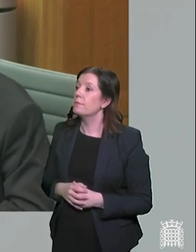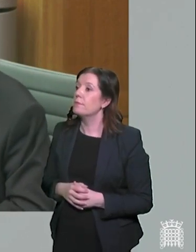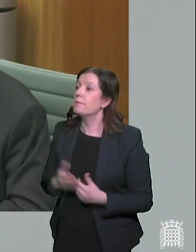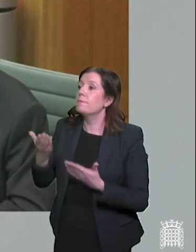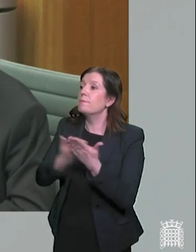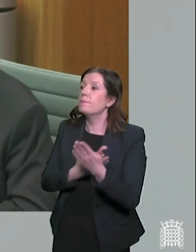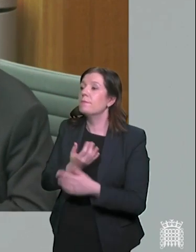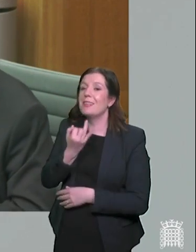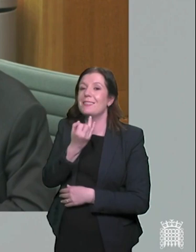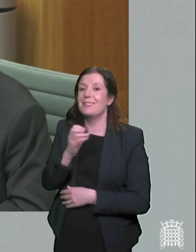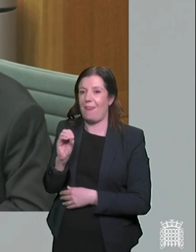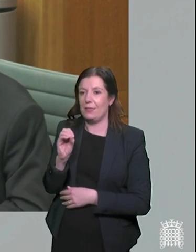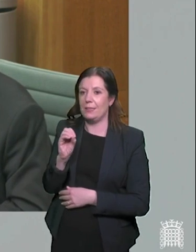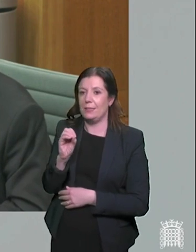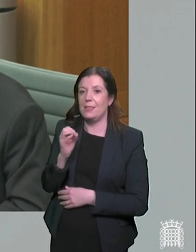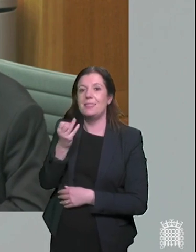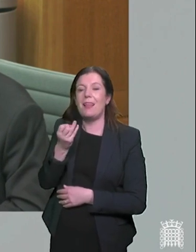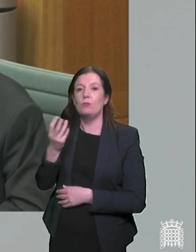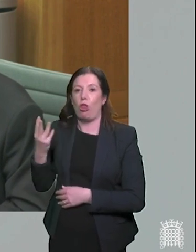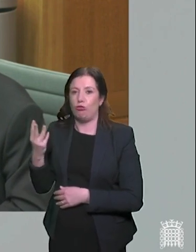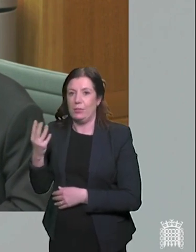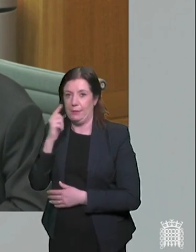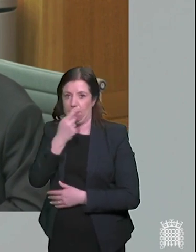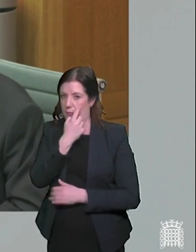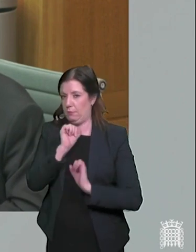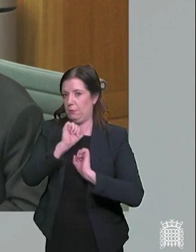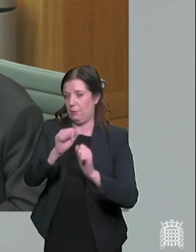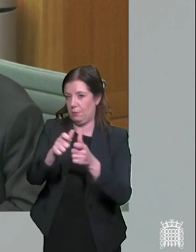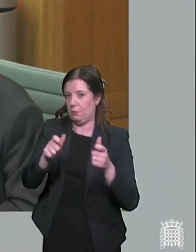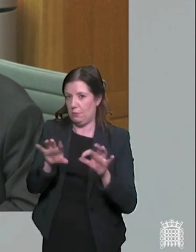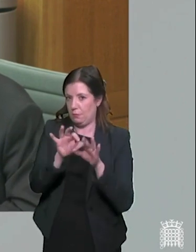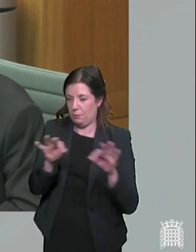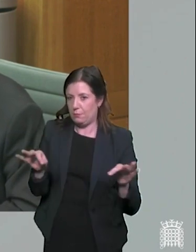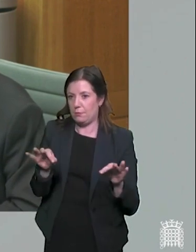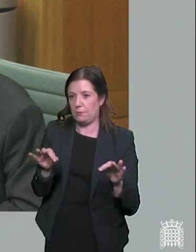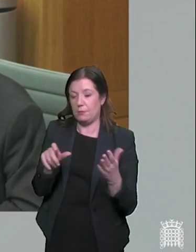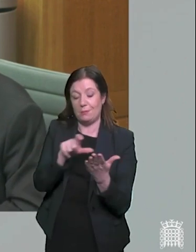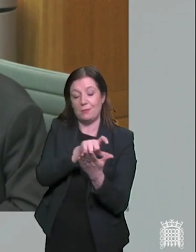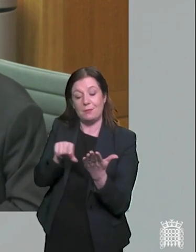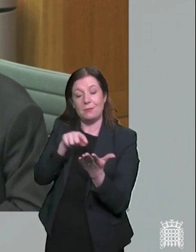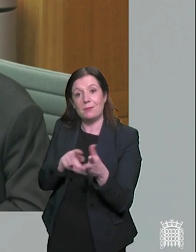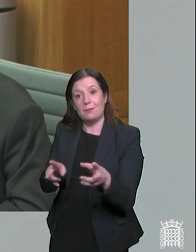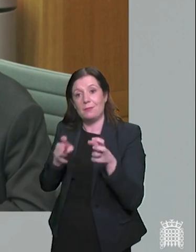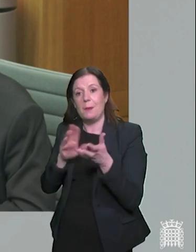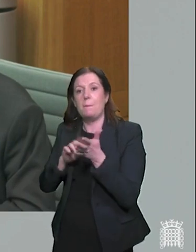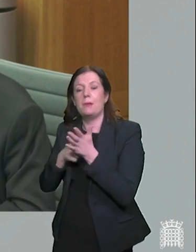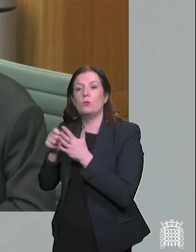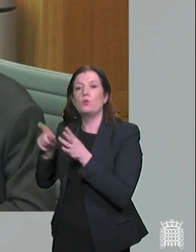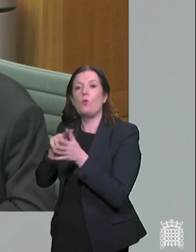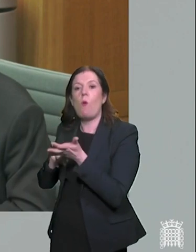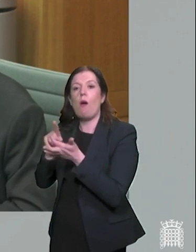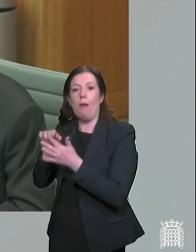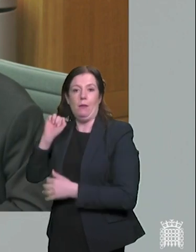pages 70 and 73 of your evidence bundle, and you'll see excerpts from Mr. Doyle's